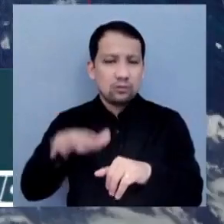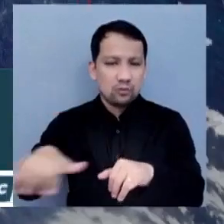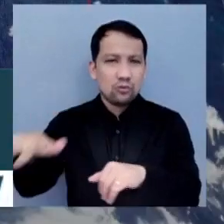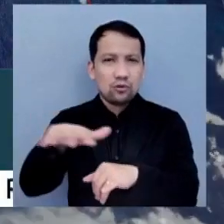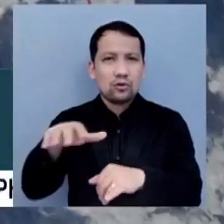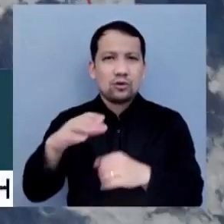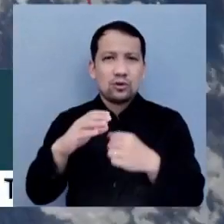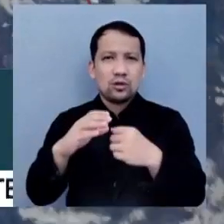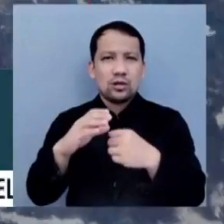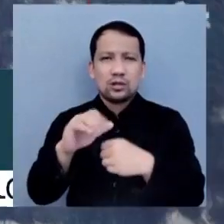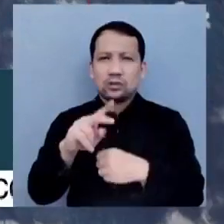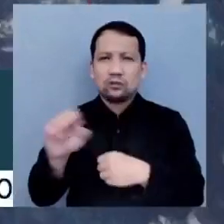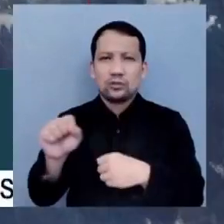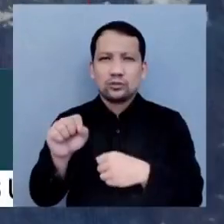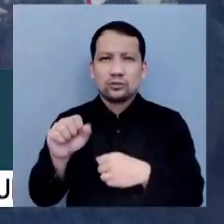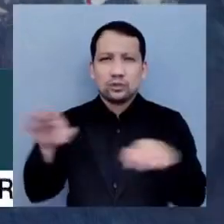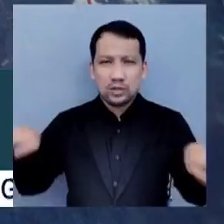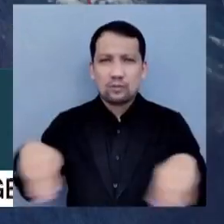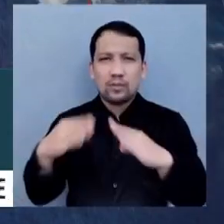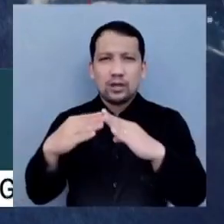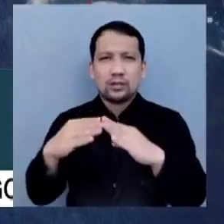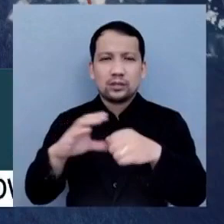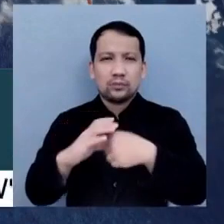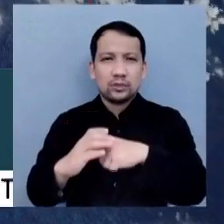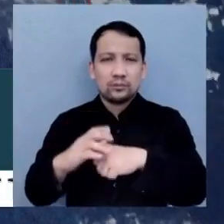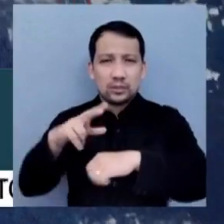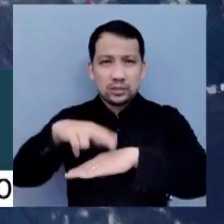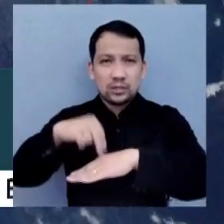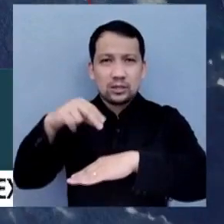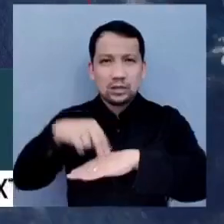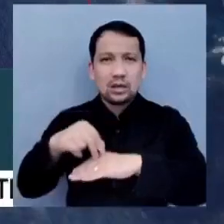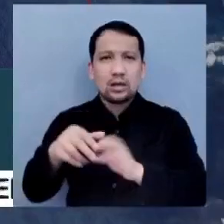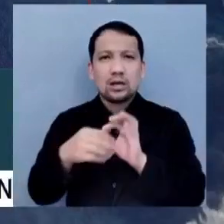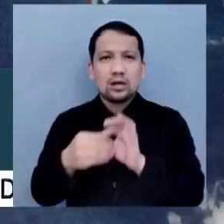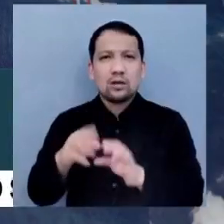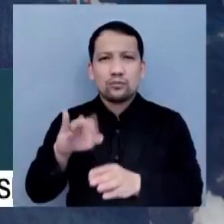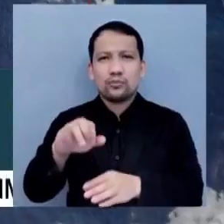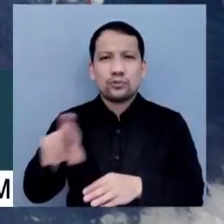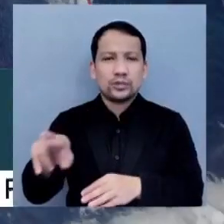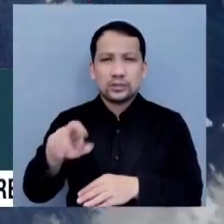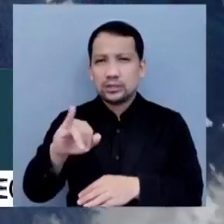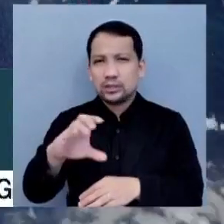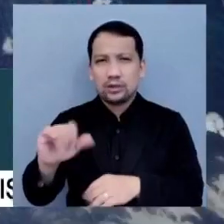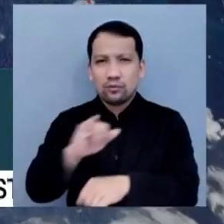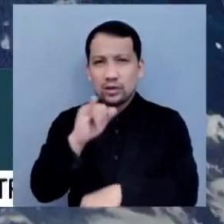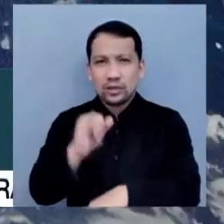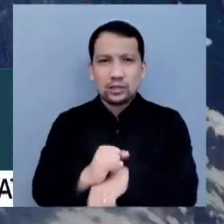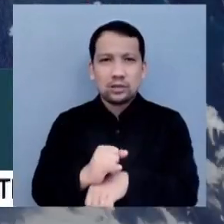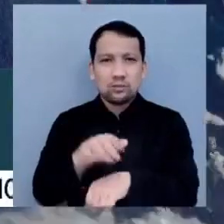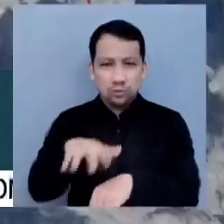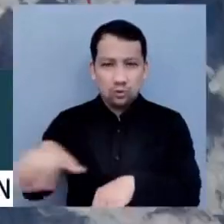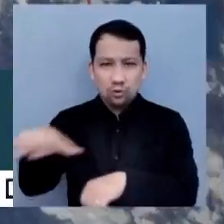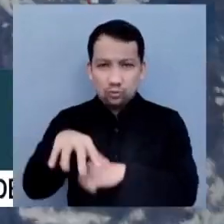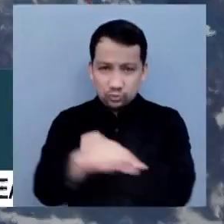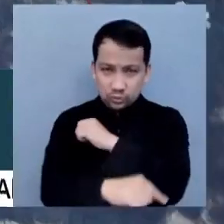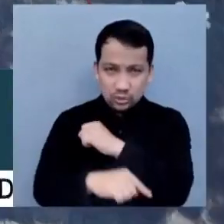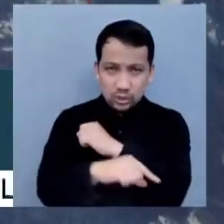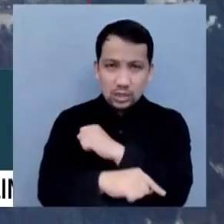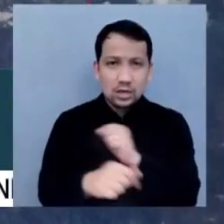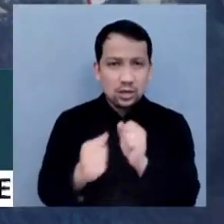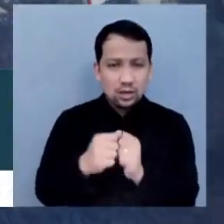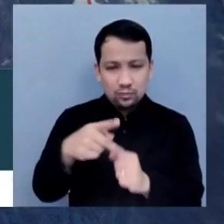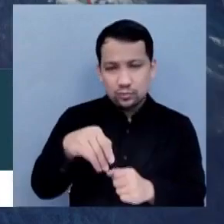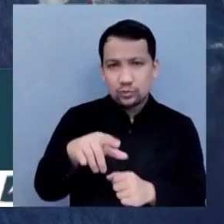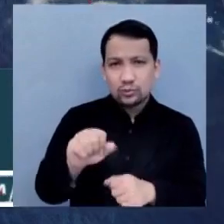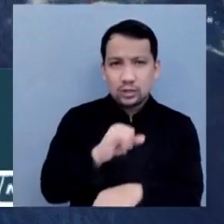Catanduanes, Sorsogon, Albay, Camarines Sur, Camarines Norte, Burias and Tikau Islands in Masbate, most of Quezon including Polillo